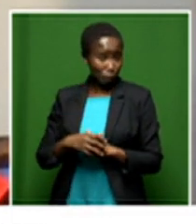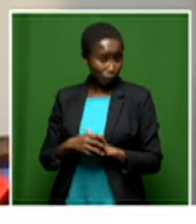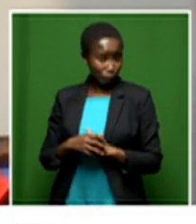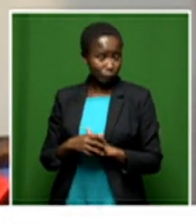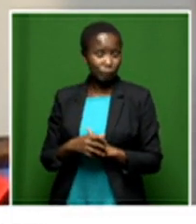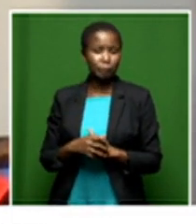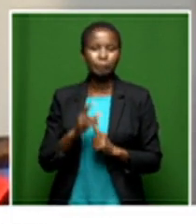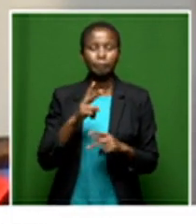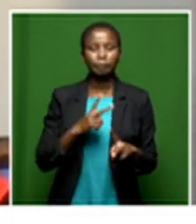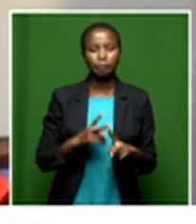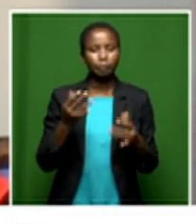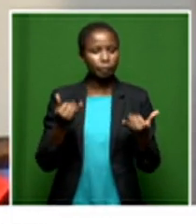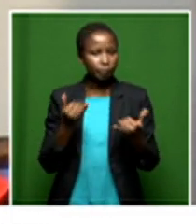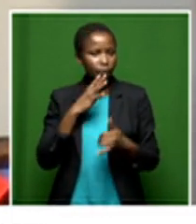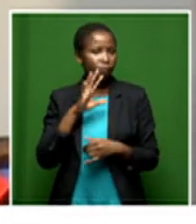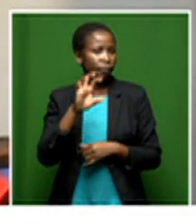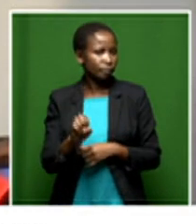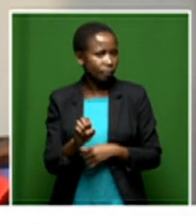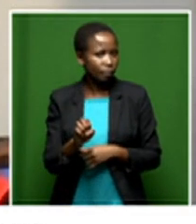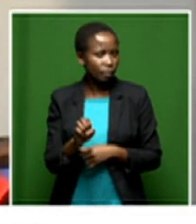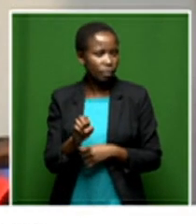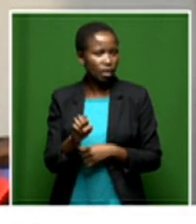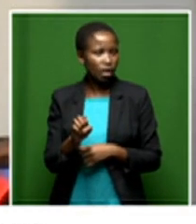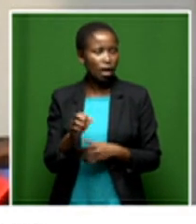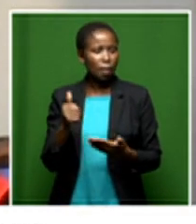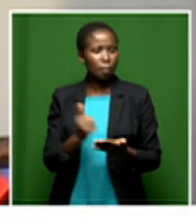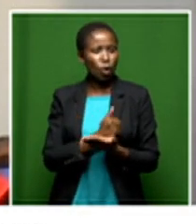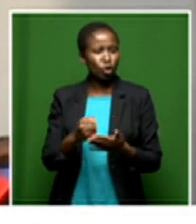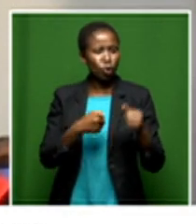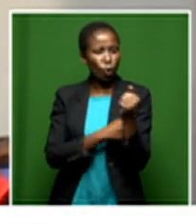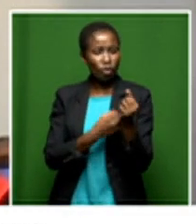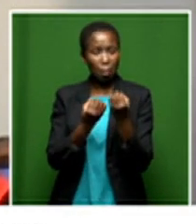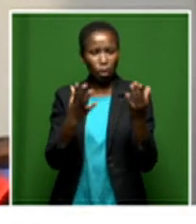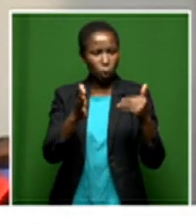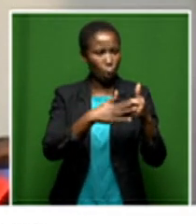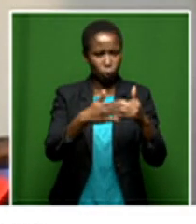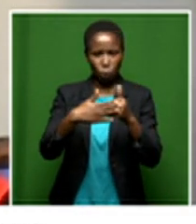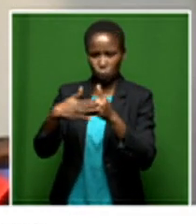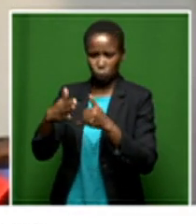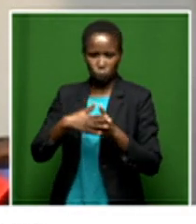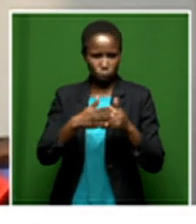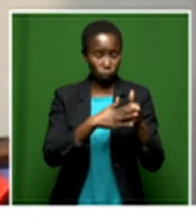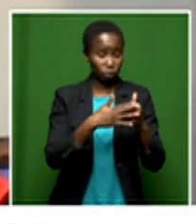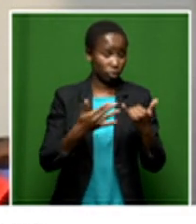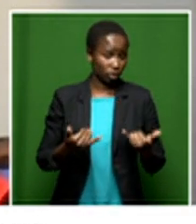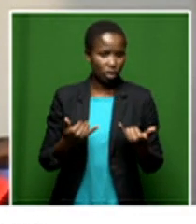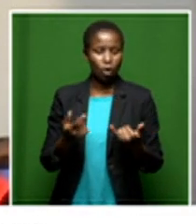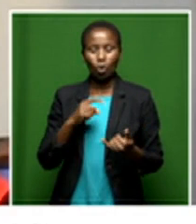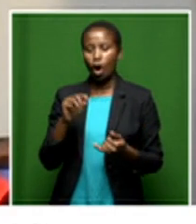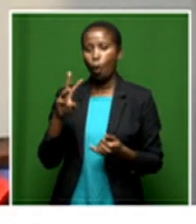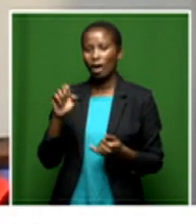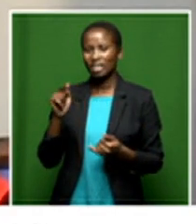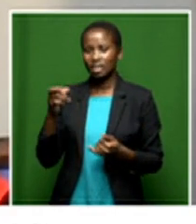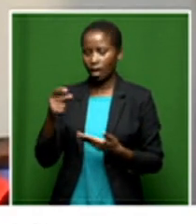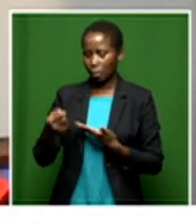also the question about closing of post office facilities. And Fabian Watson writes to us and he says, please